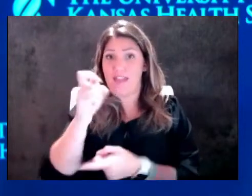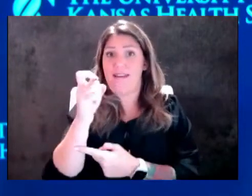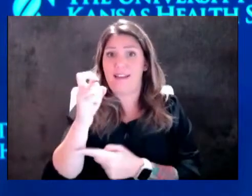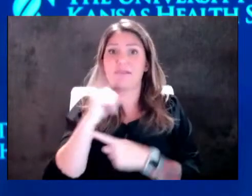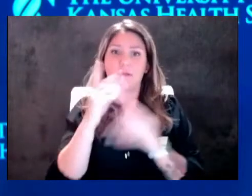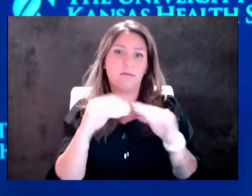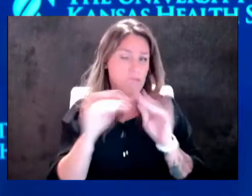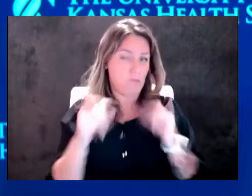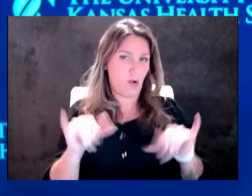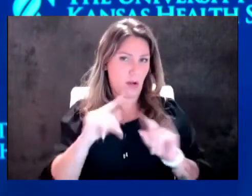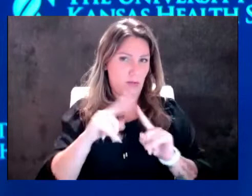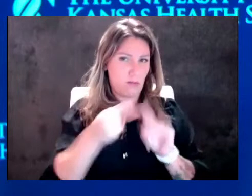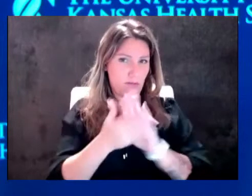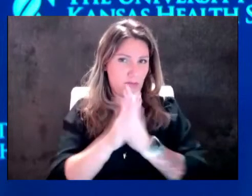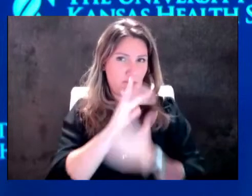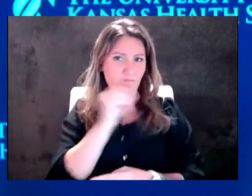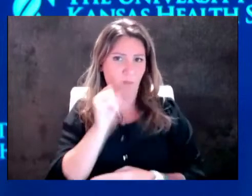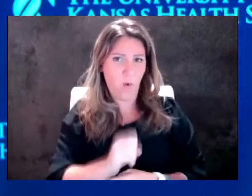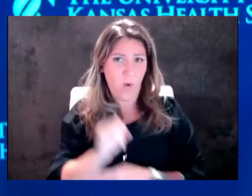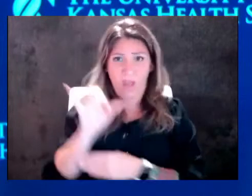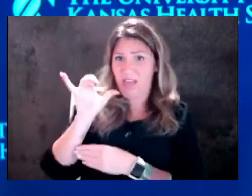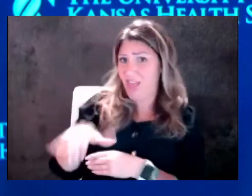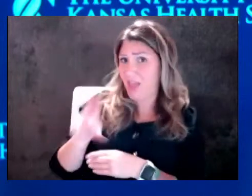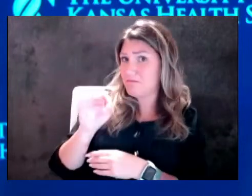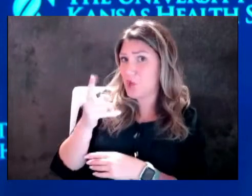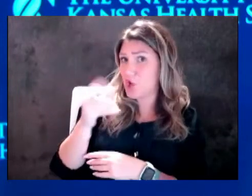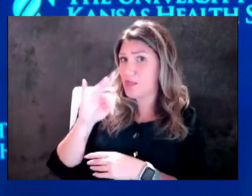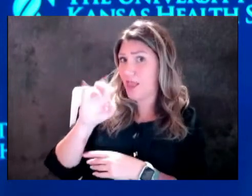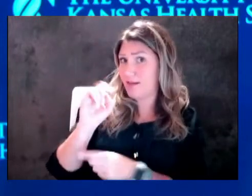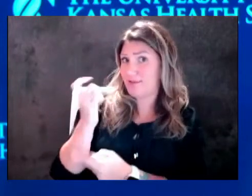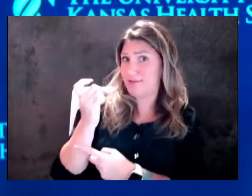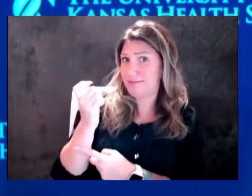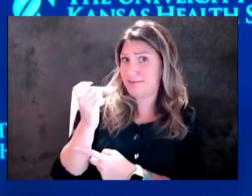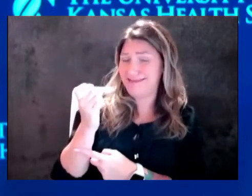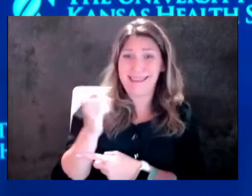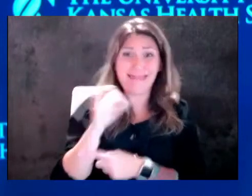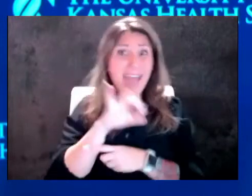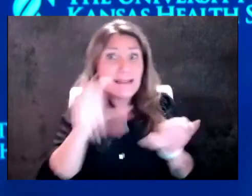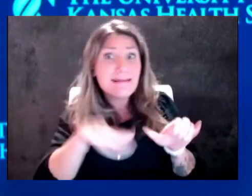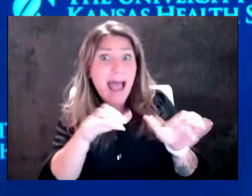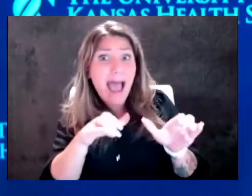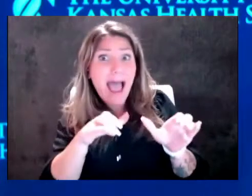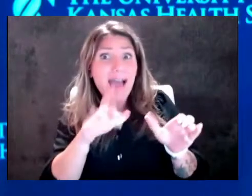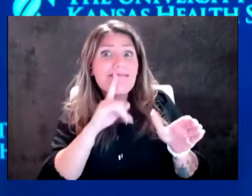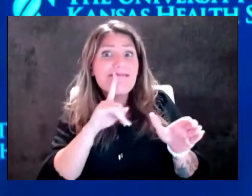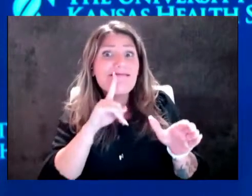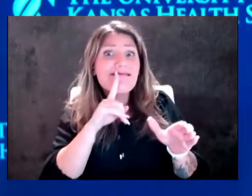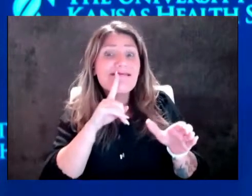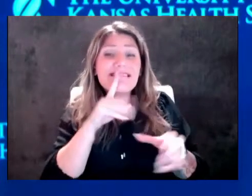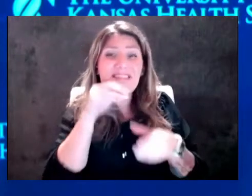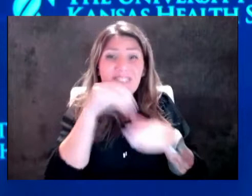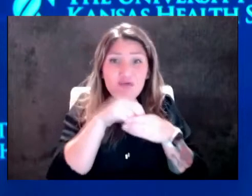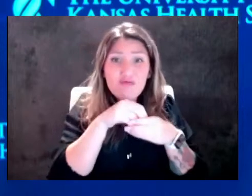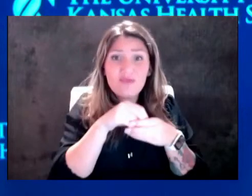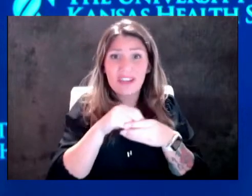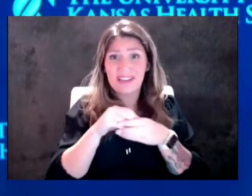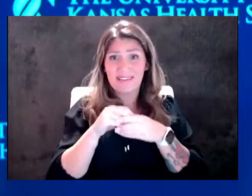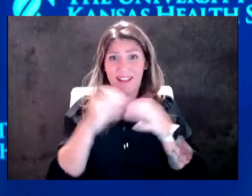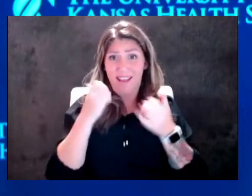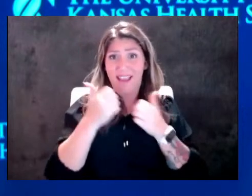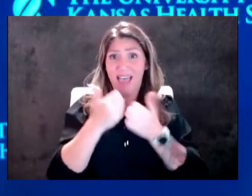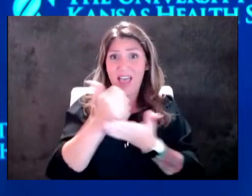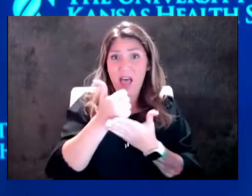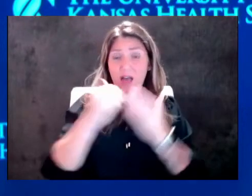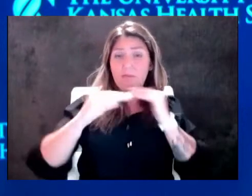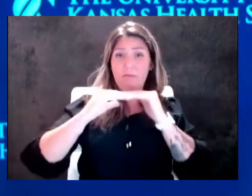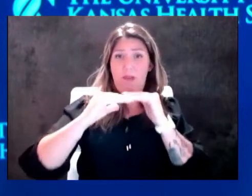the way. The Miralax, that polyethylene glycol is the active ingredient. It tends to be an ingredient to help stabilize mRNA in the vaccine.